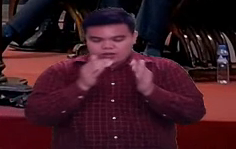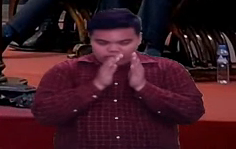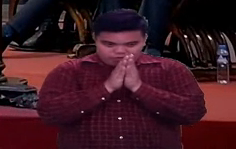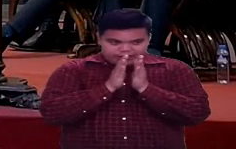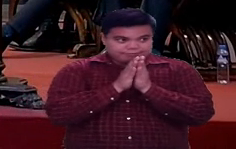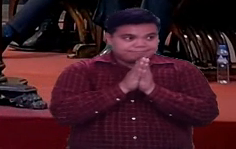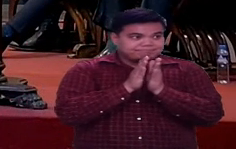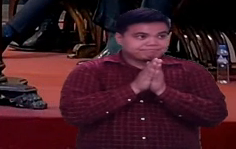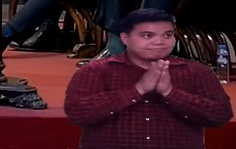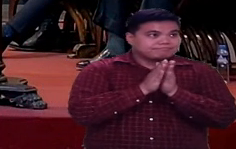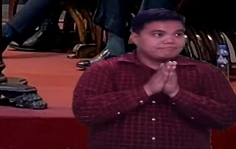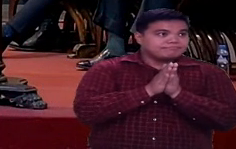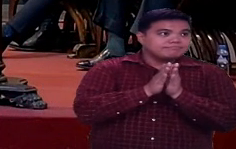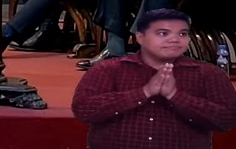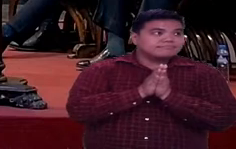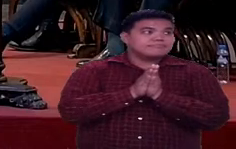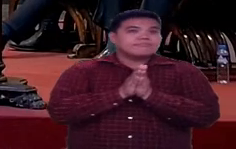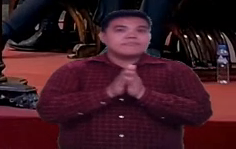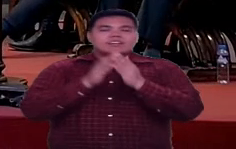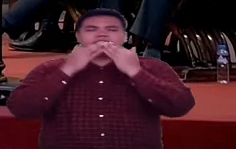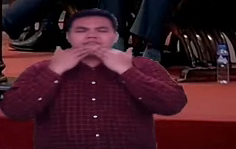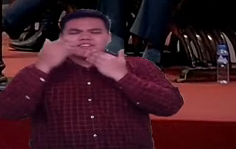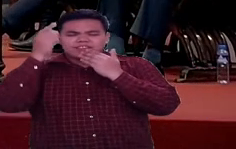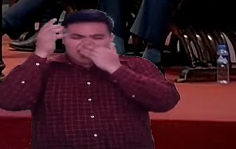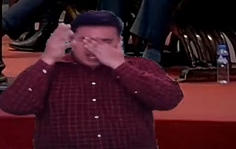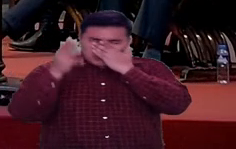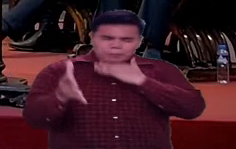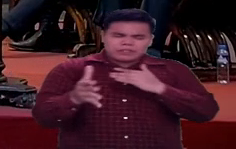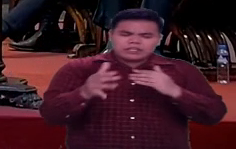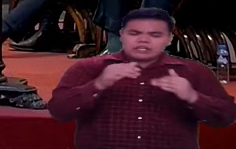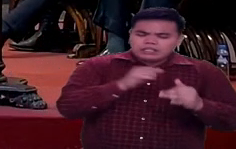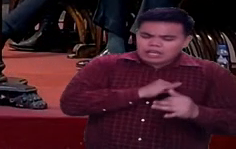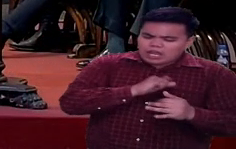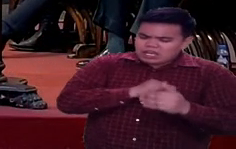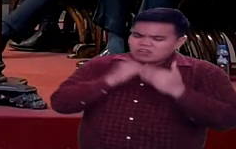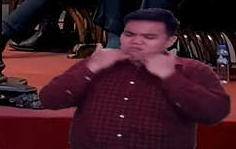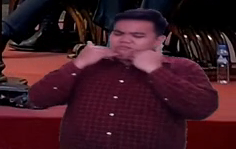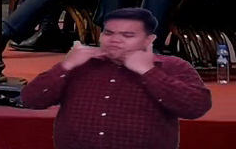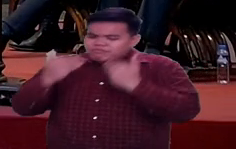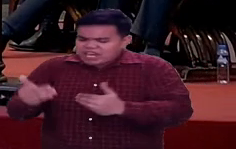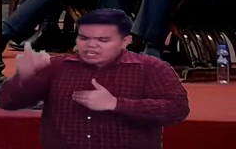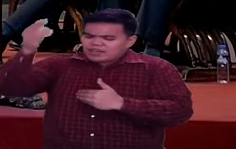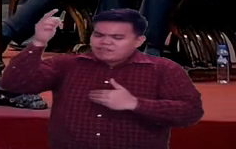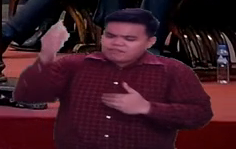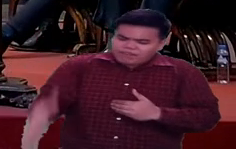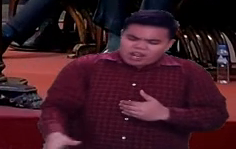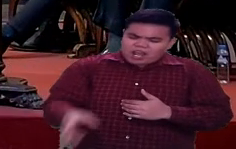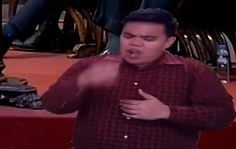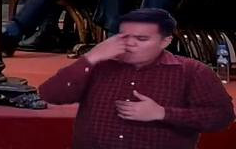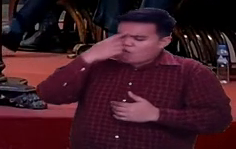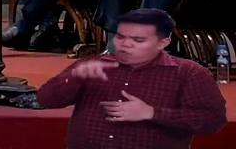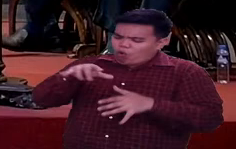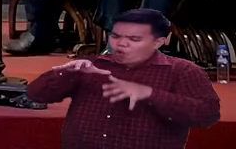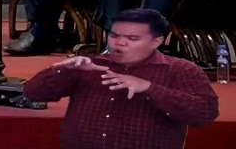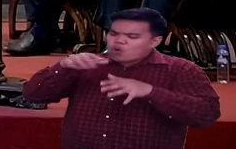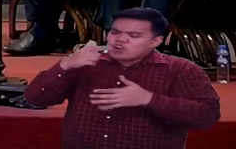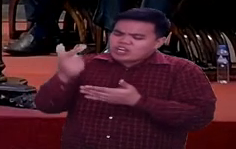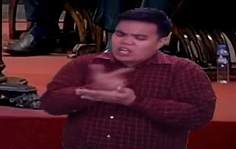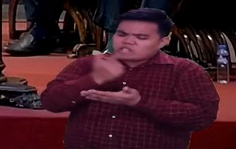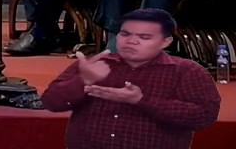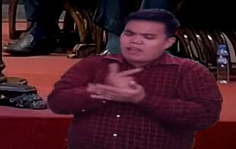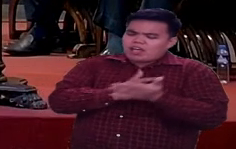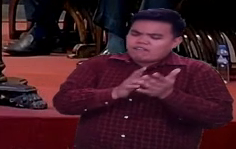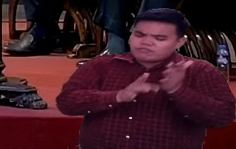our heads and close our eyes. Our Heavenly Father, I thank you so much for the gospel of Jesus